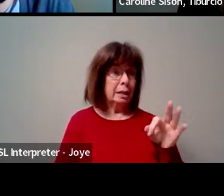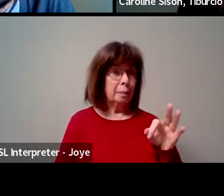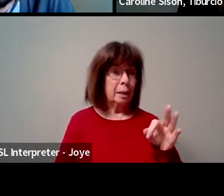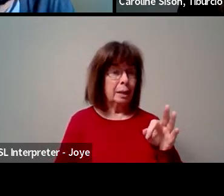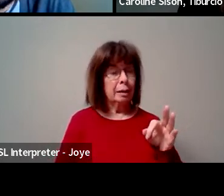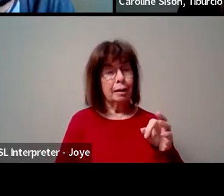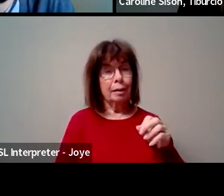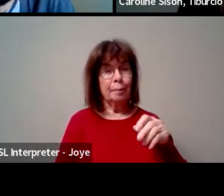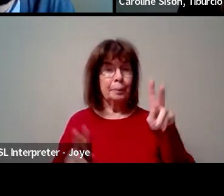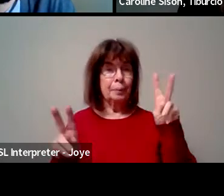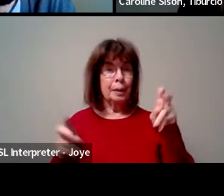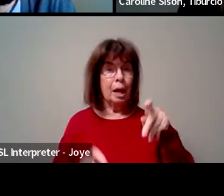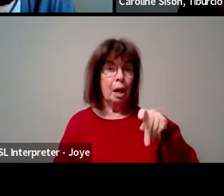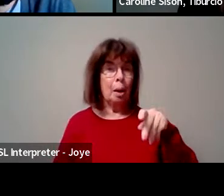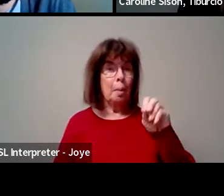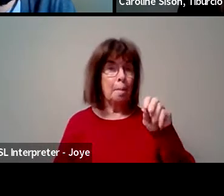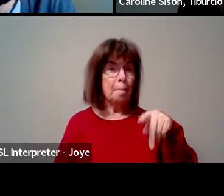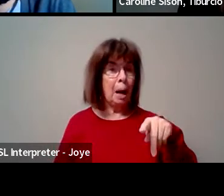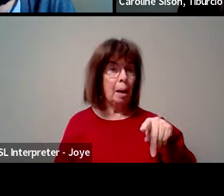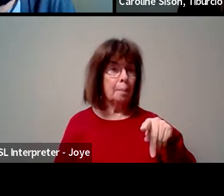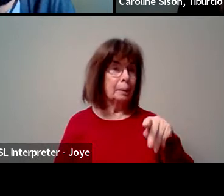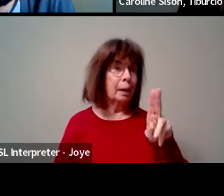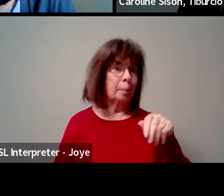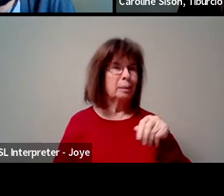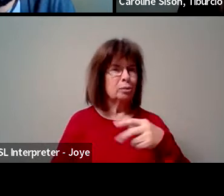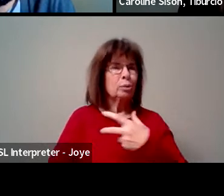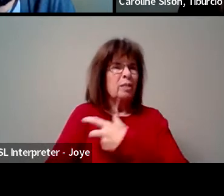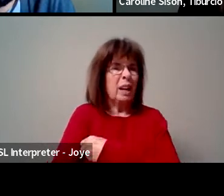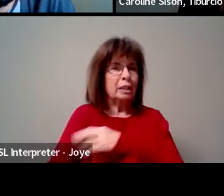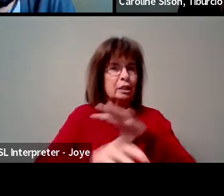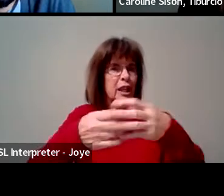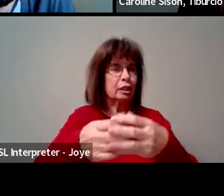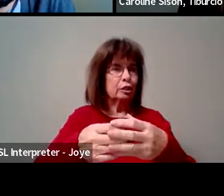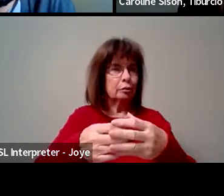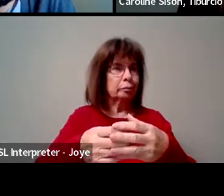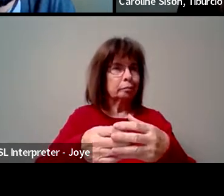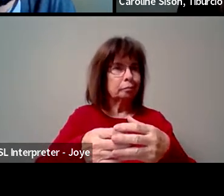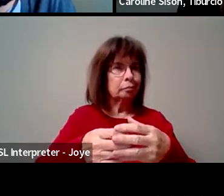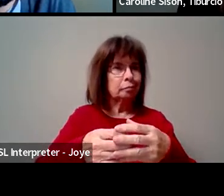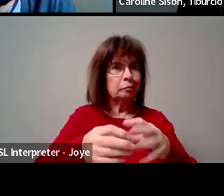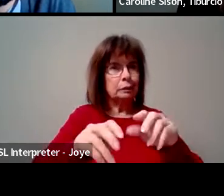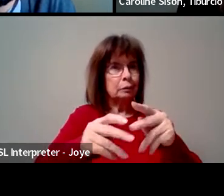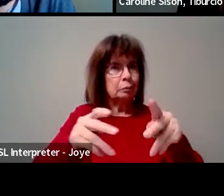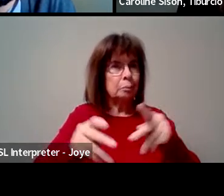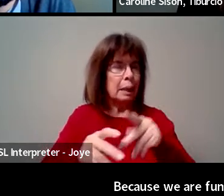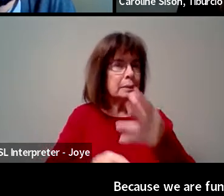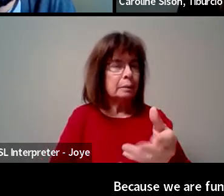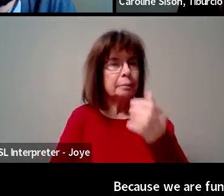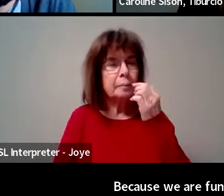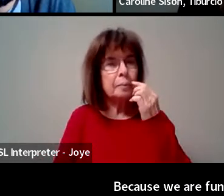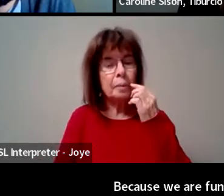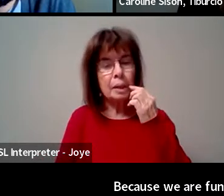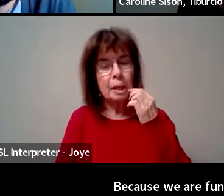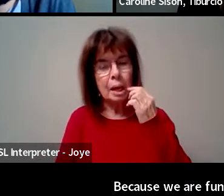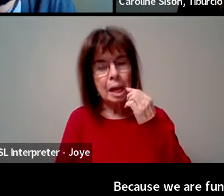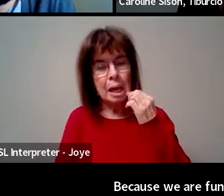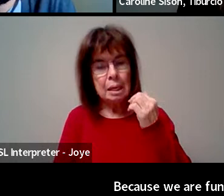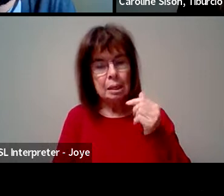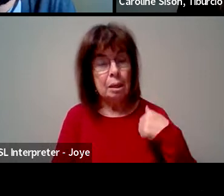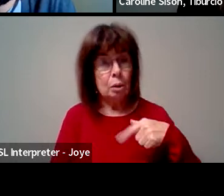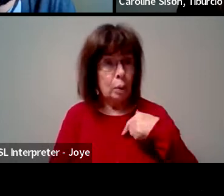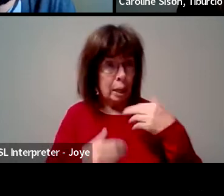pop-up, COVID pop-up vaccination. And we have been able to